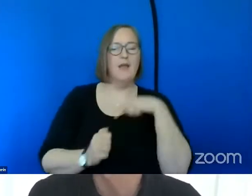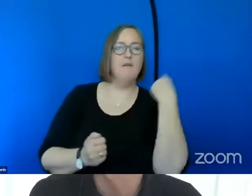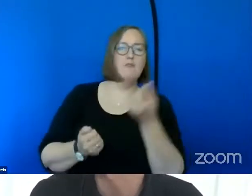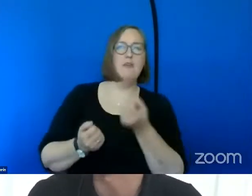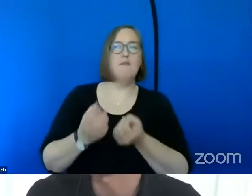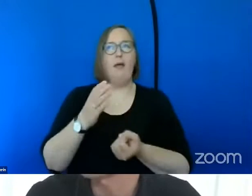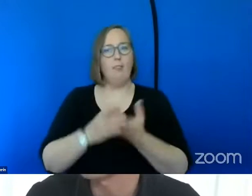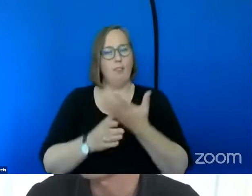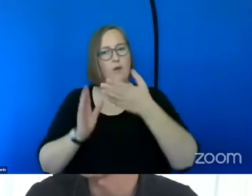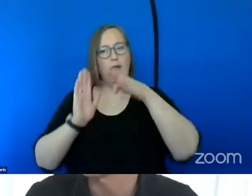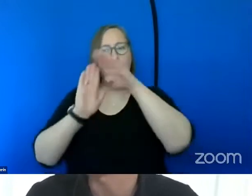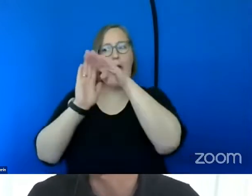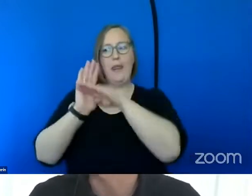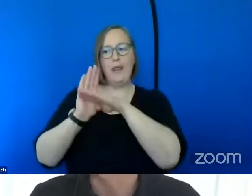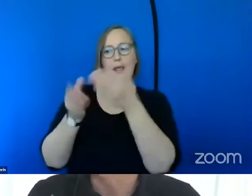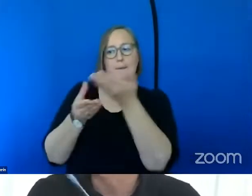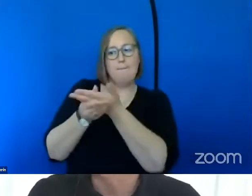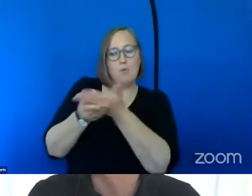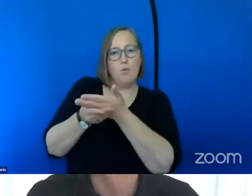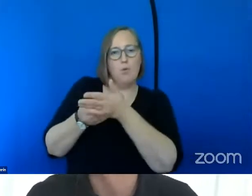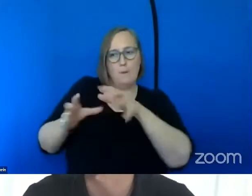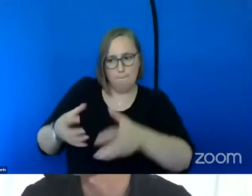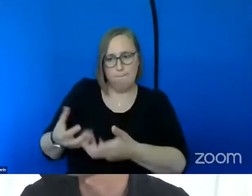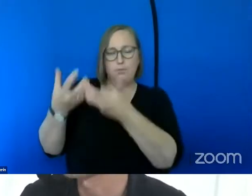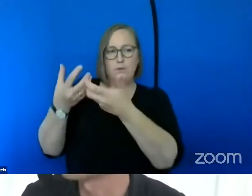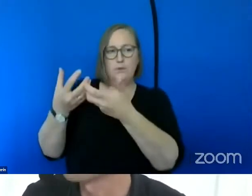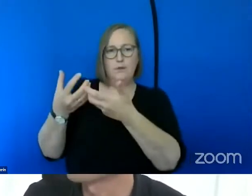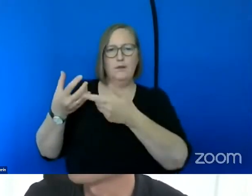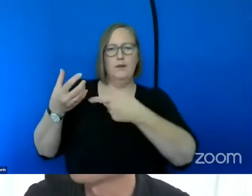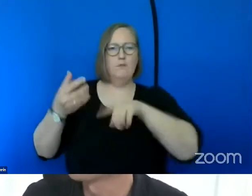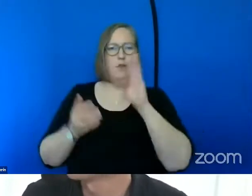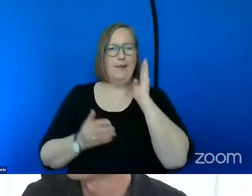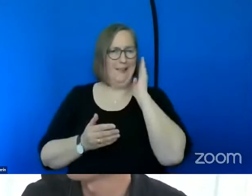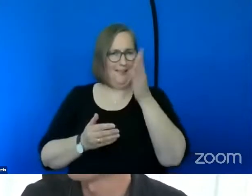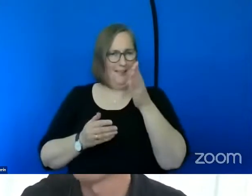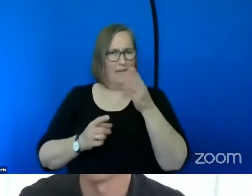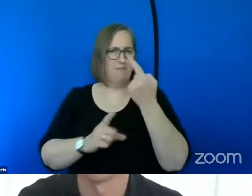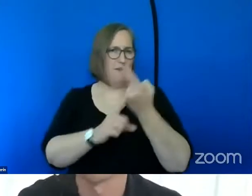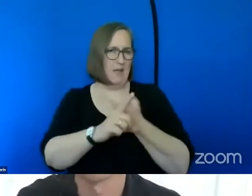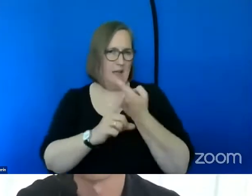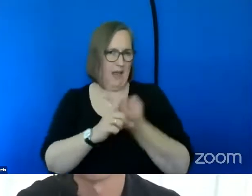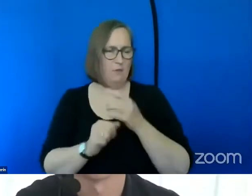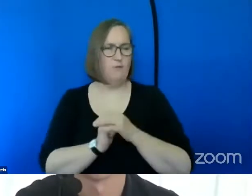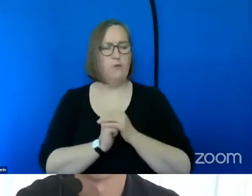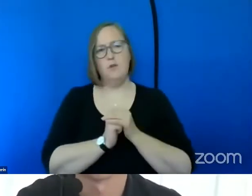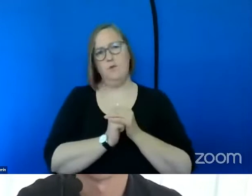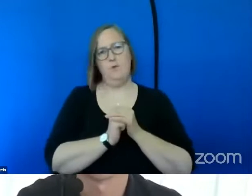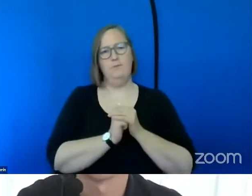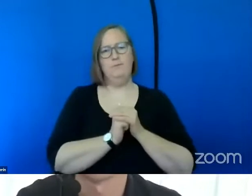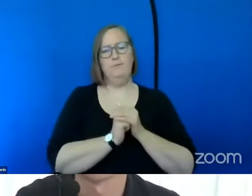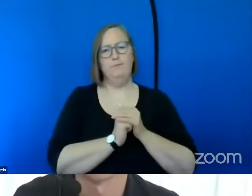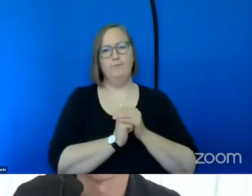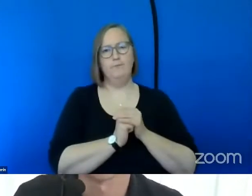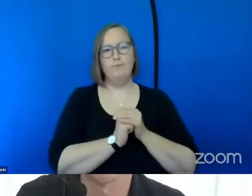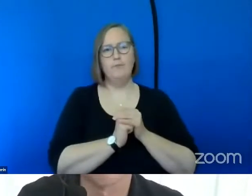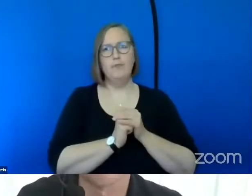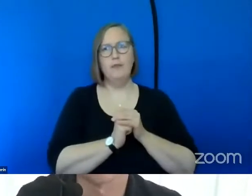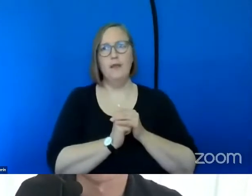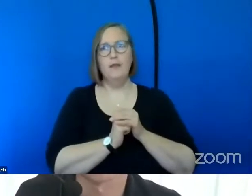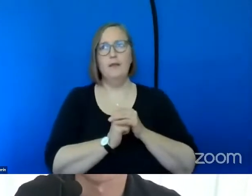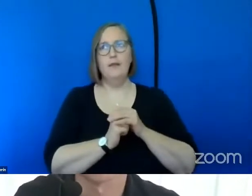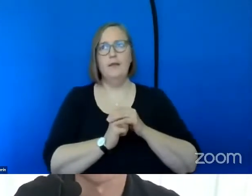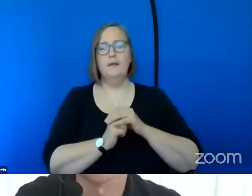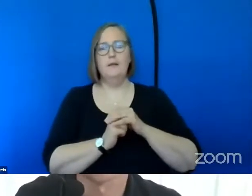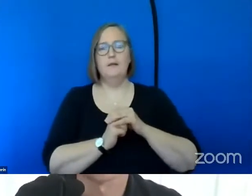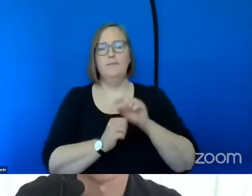the first teams that are challenged can solve this task. And of course, with 5 teams in action, it promises to be